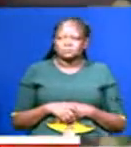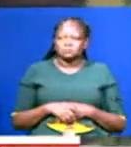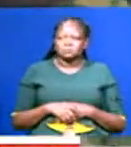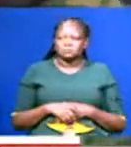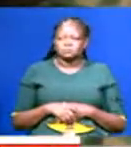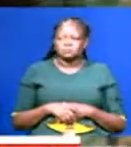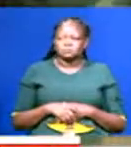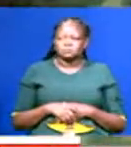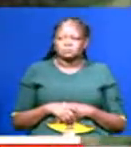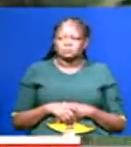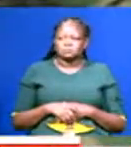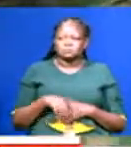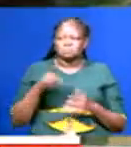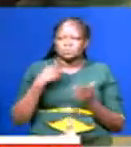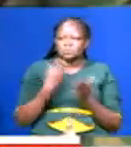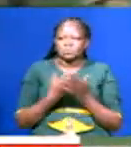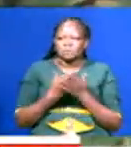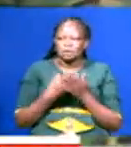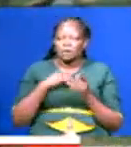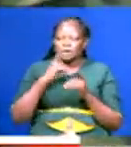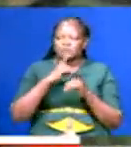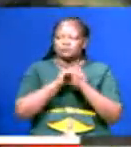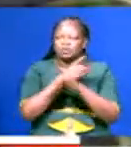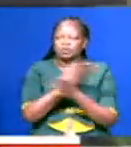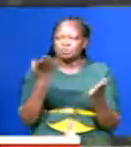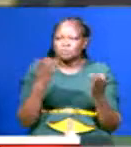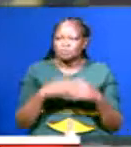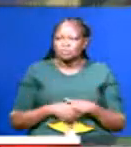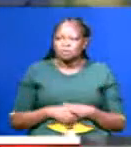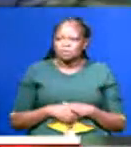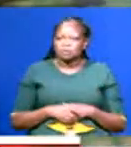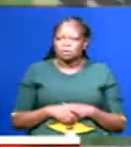When you'll be arrested, I'll defend you the way I was